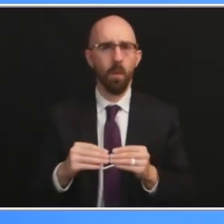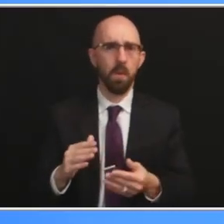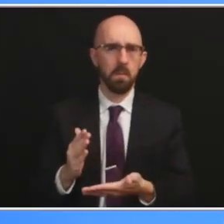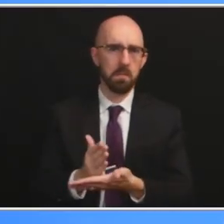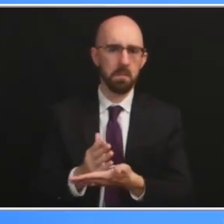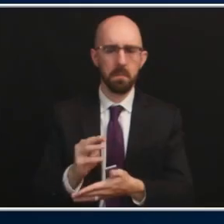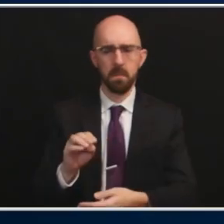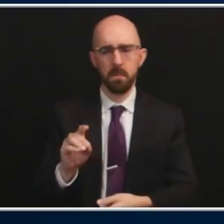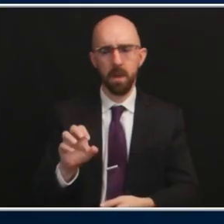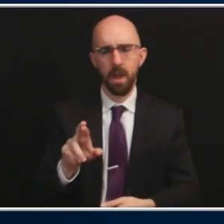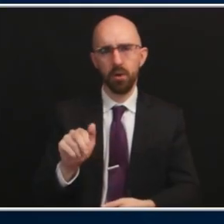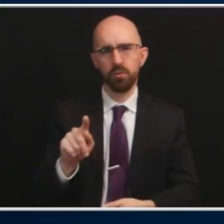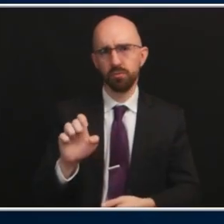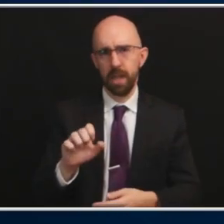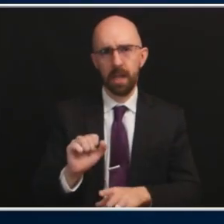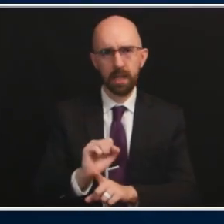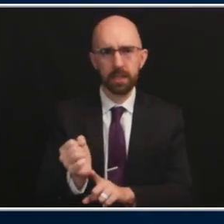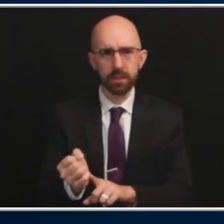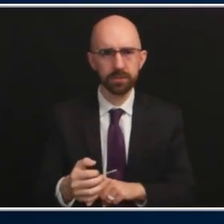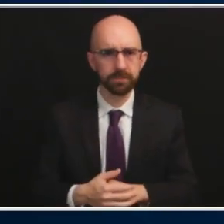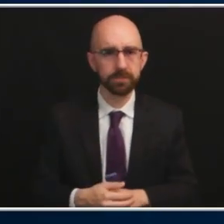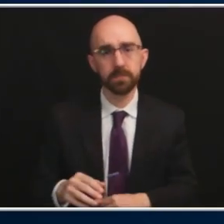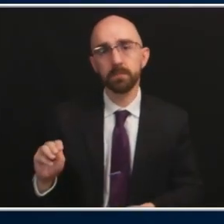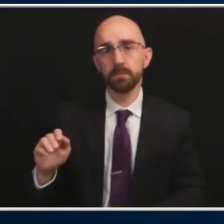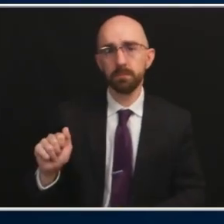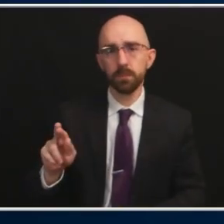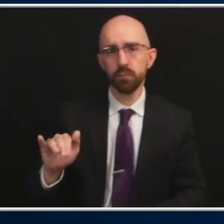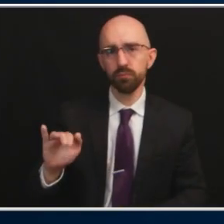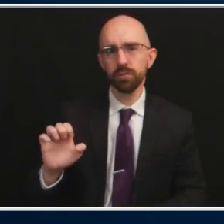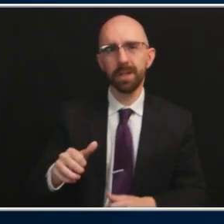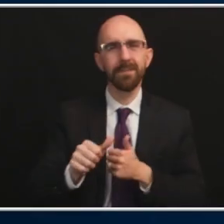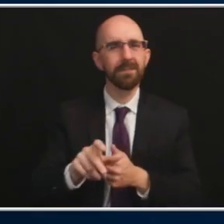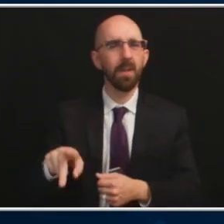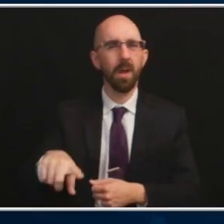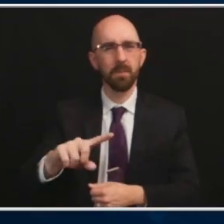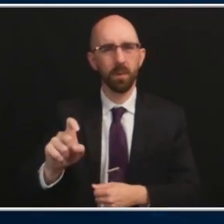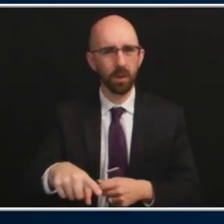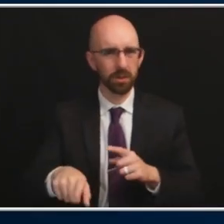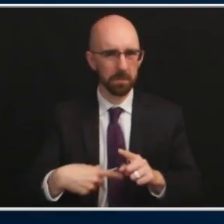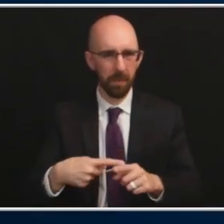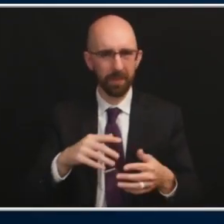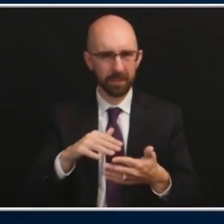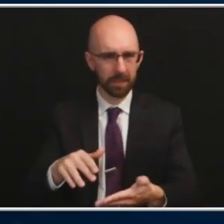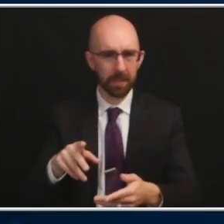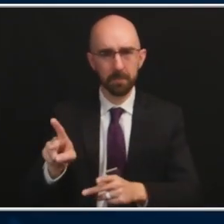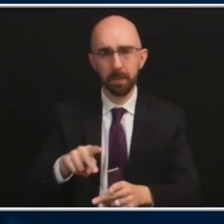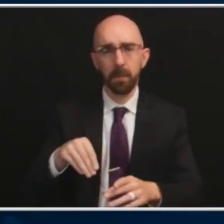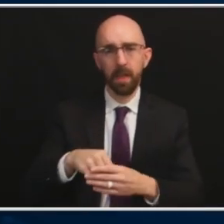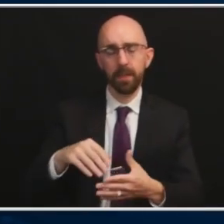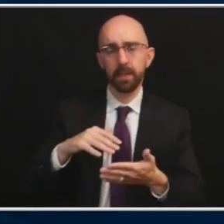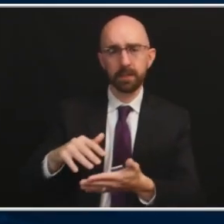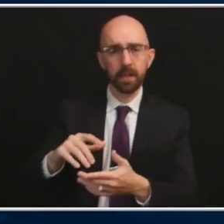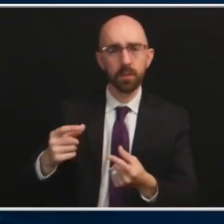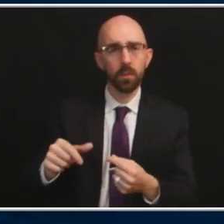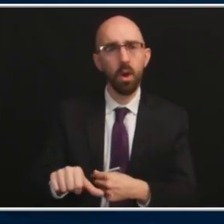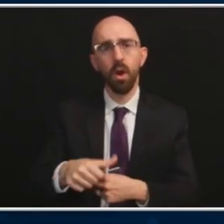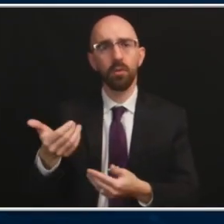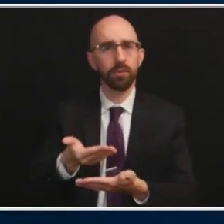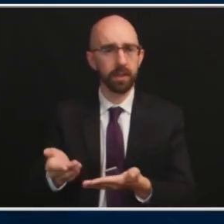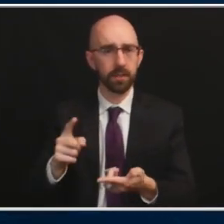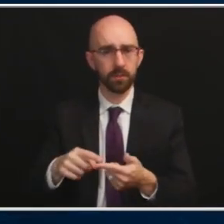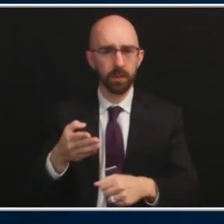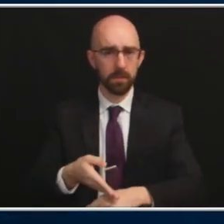condition. And then Marie has a follow-up question to that about the study. Were the people in the study doing other things to improve